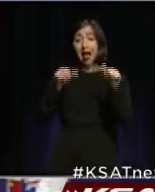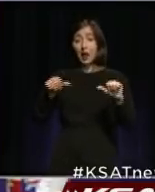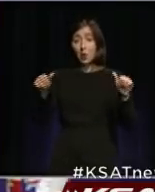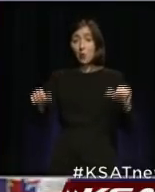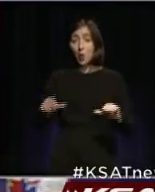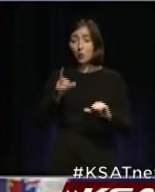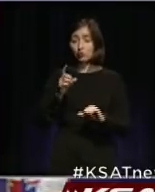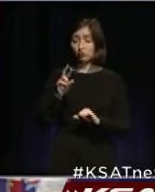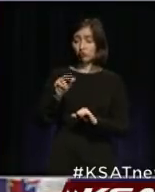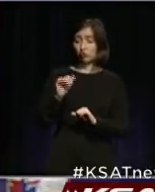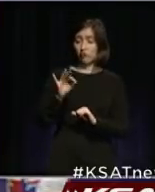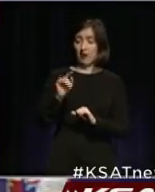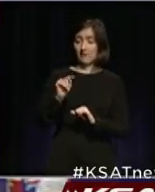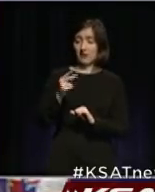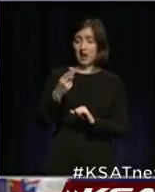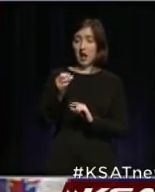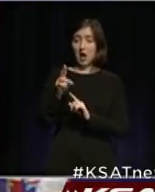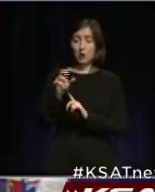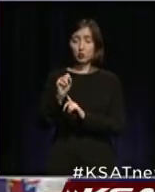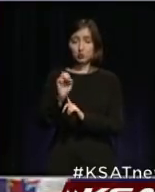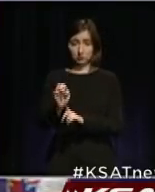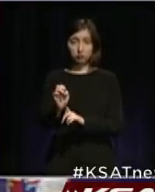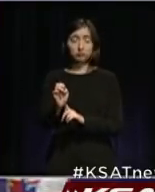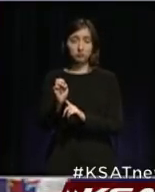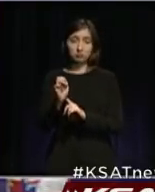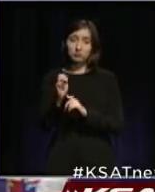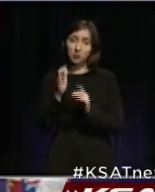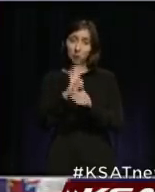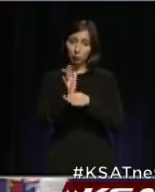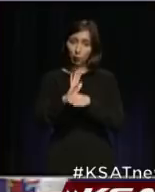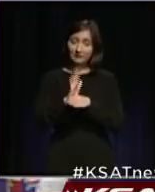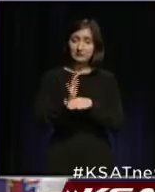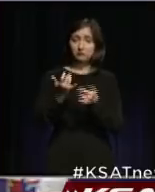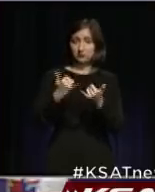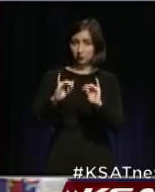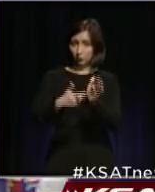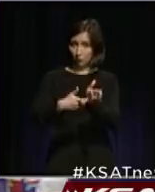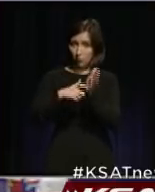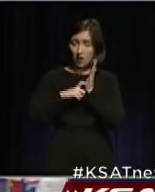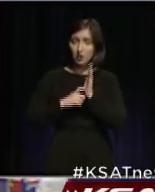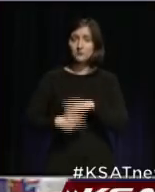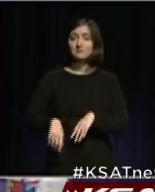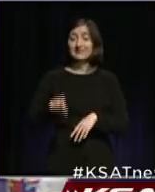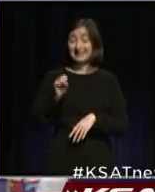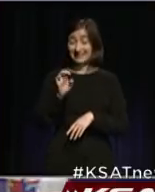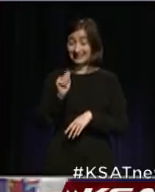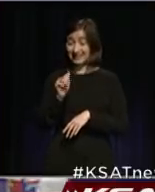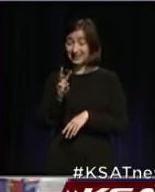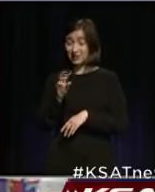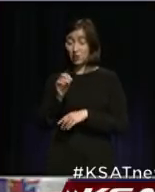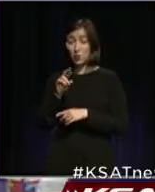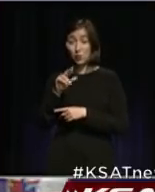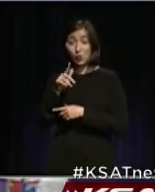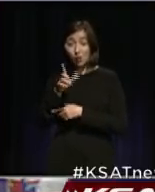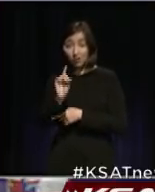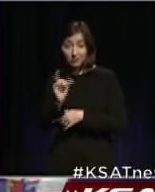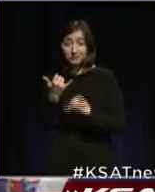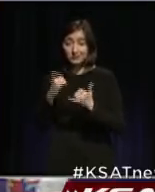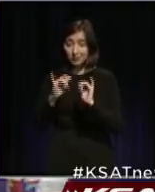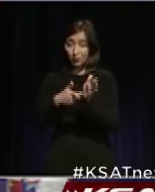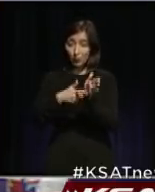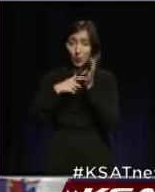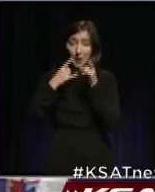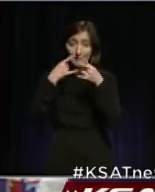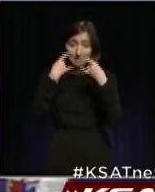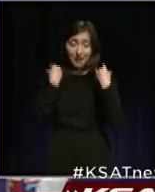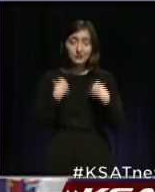announced. SeaWorld and Fiesta Texas have both said people have got to wear face masks. Starbucks is continuing to do